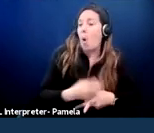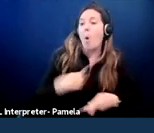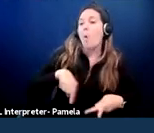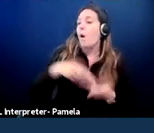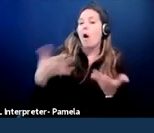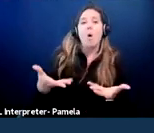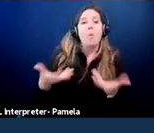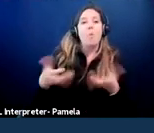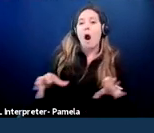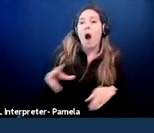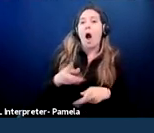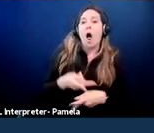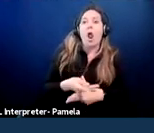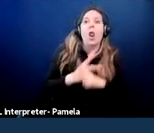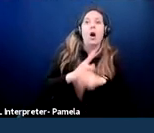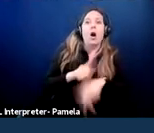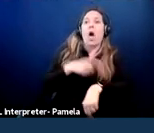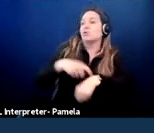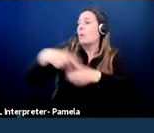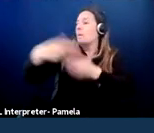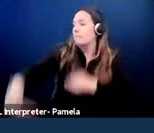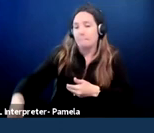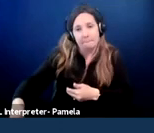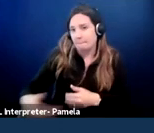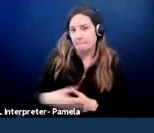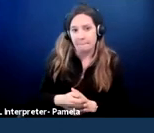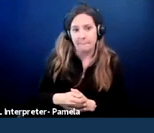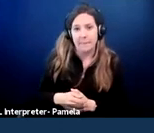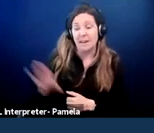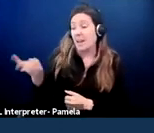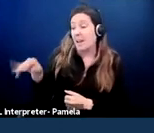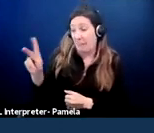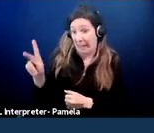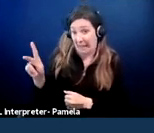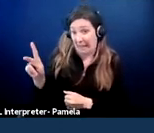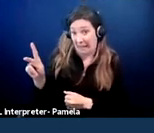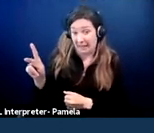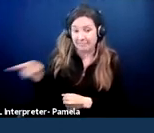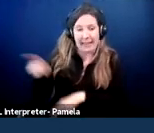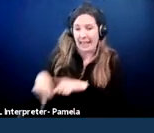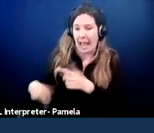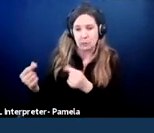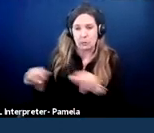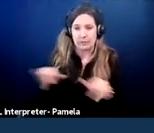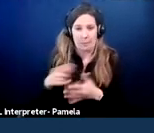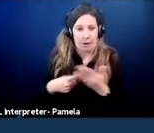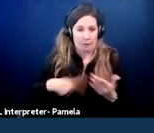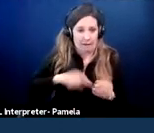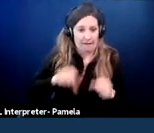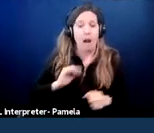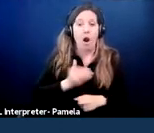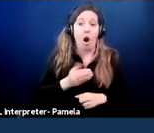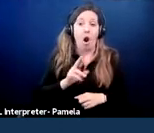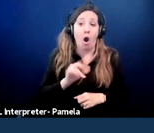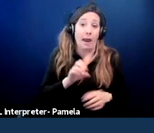lending. And the reason companies come to us is because banks can't do what we do. So our rates will range anywhere